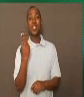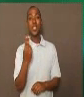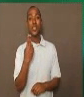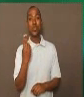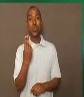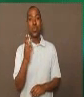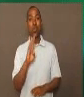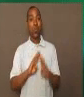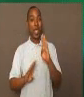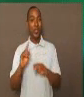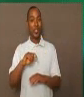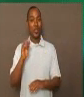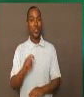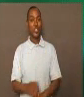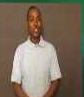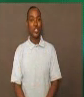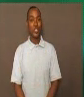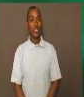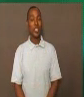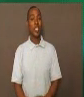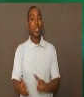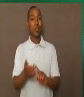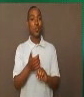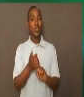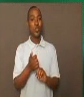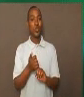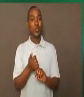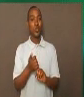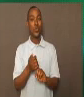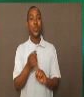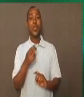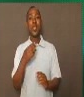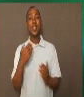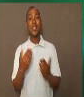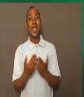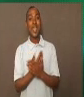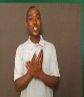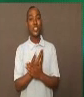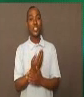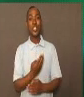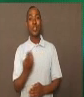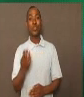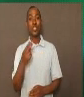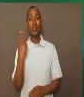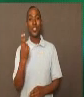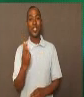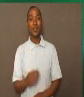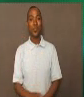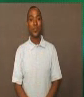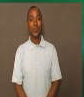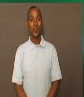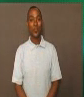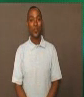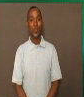of biotechnology include the use of renewable resources, or